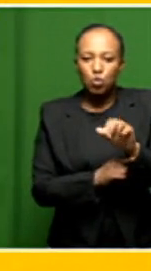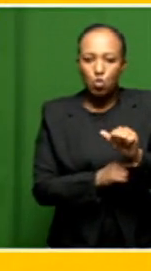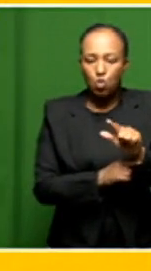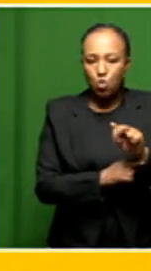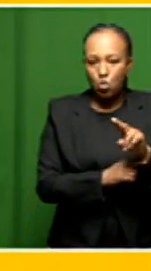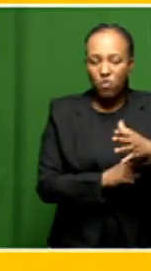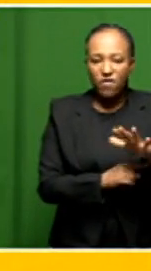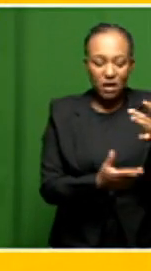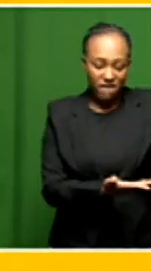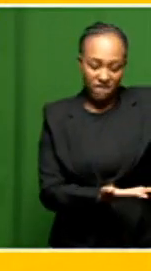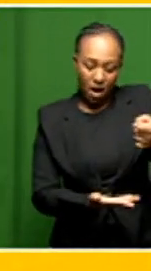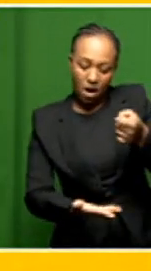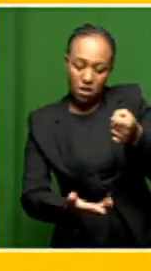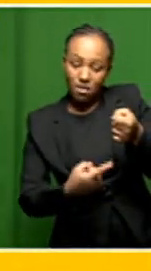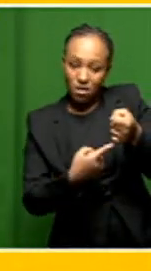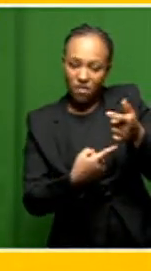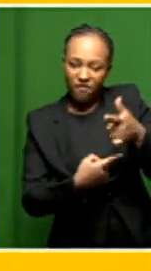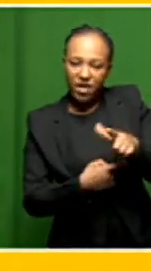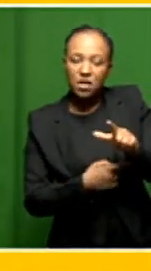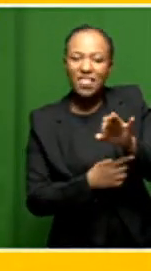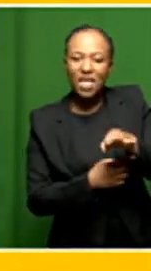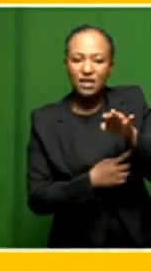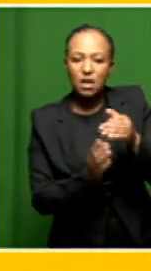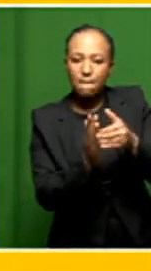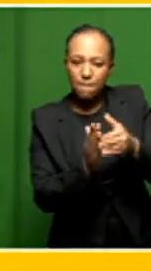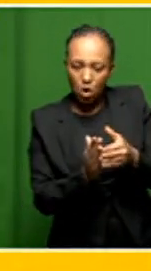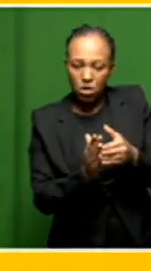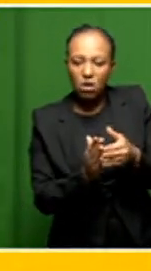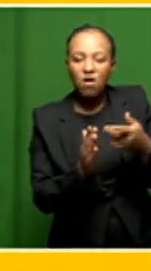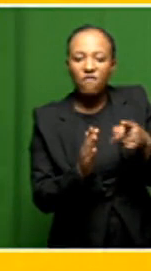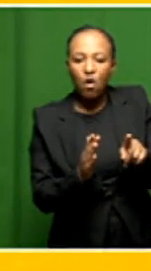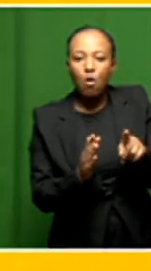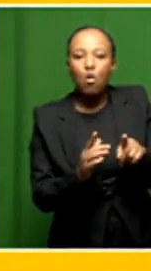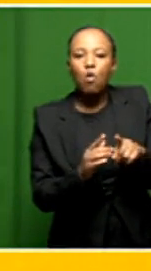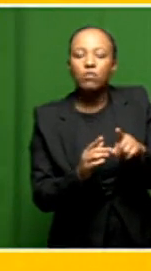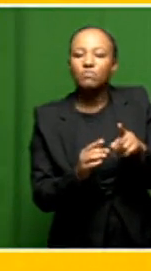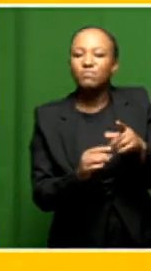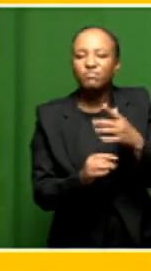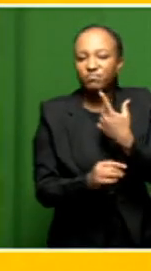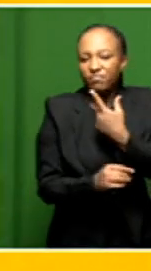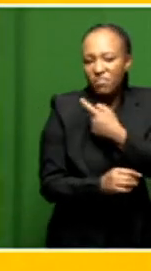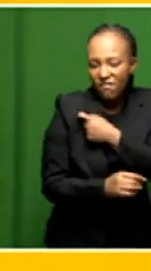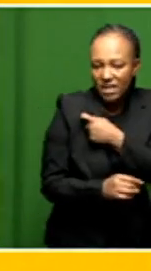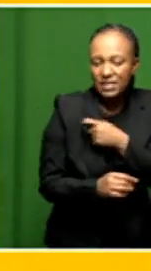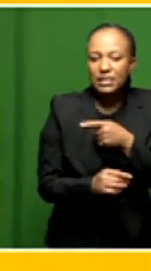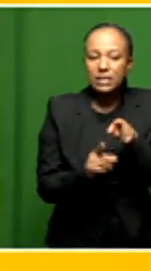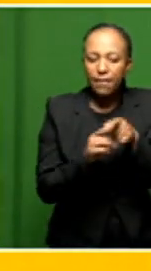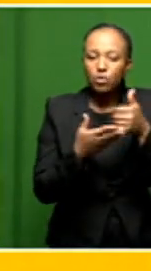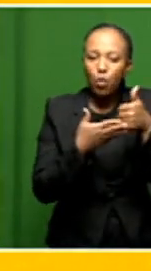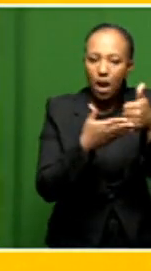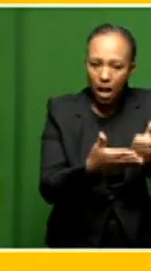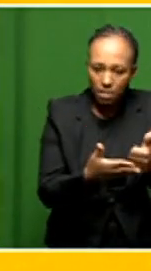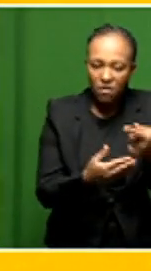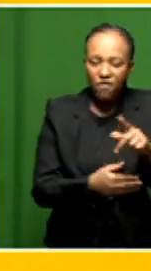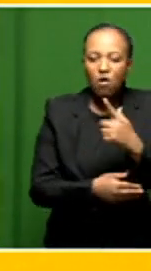that already has managed to gather about 13 million rand for the distribution and just assisting